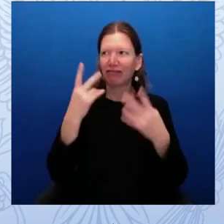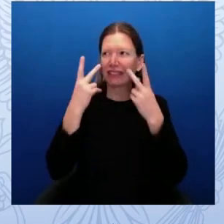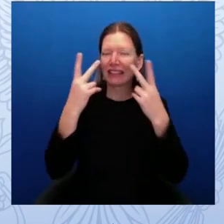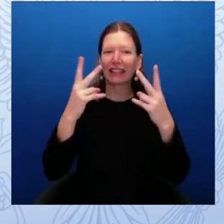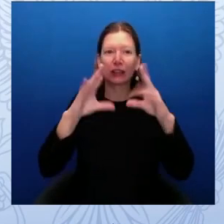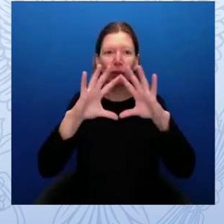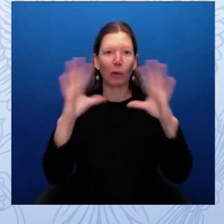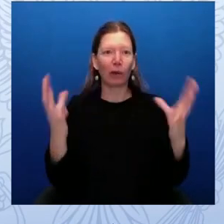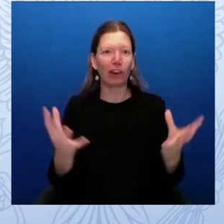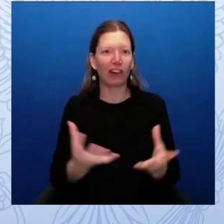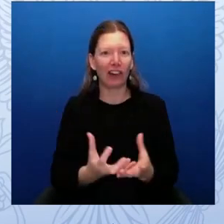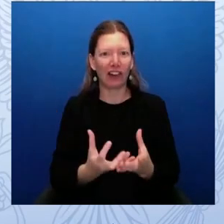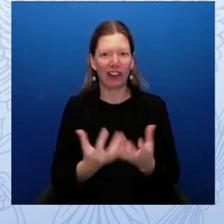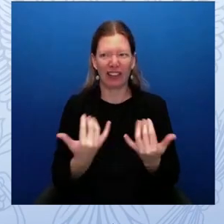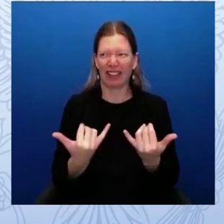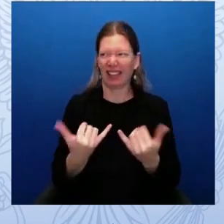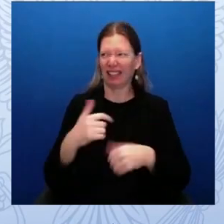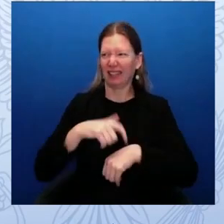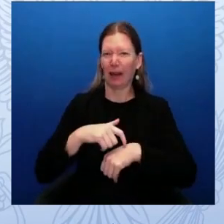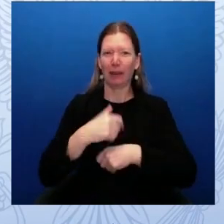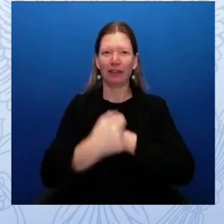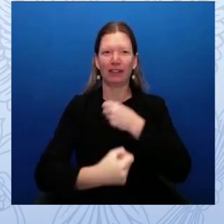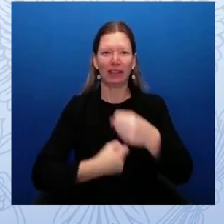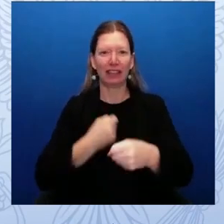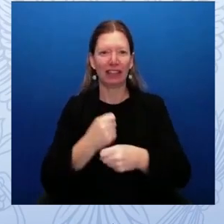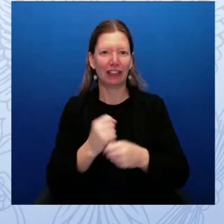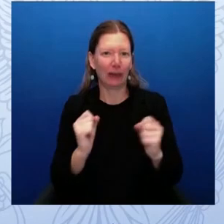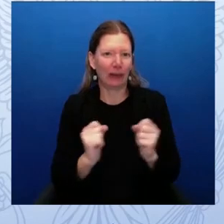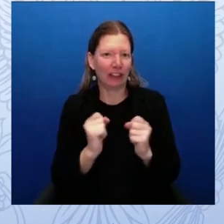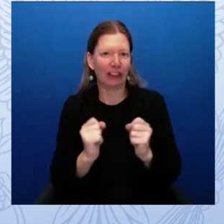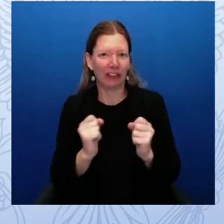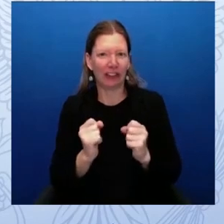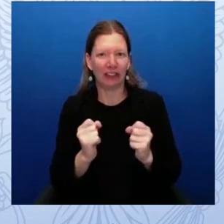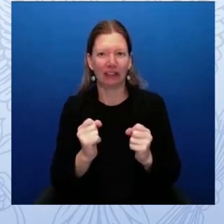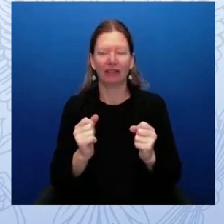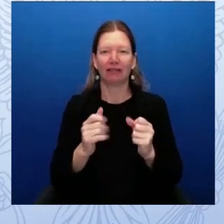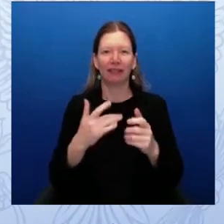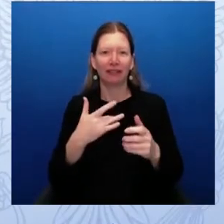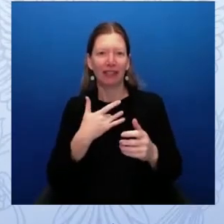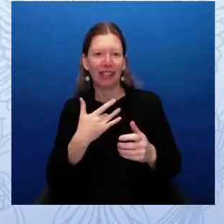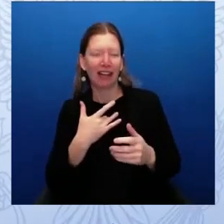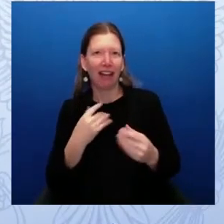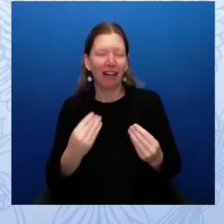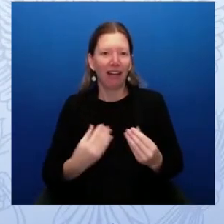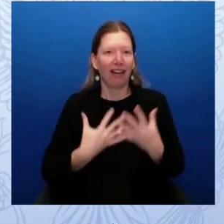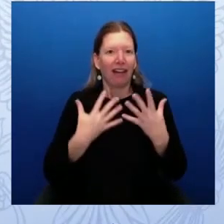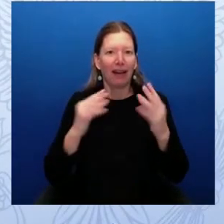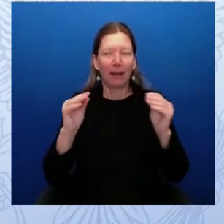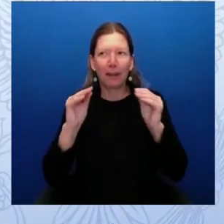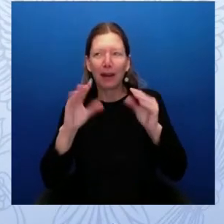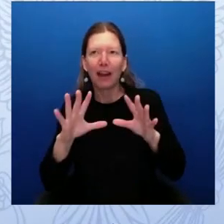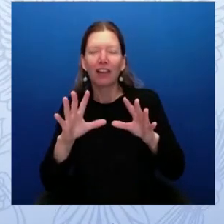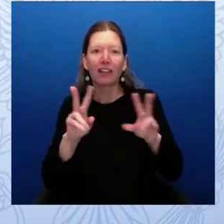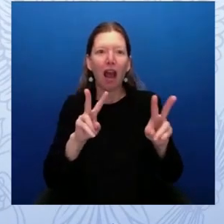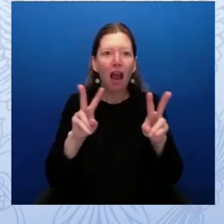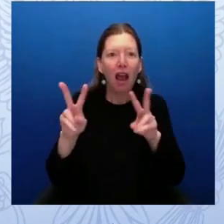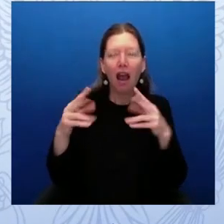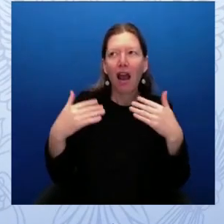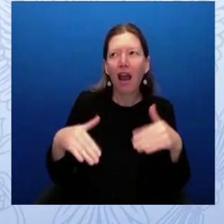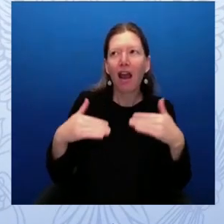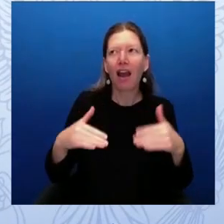year, with magic, wonder, and joy. And that's what inspired the White